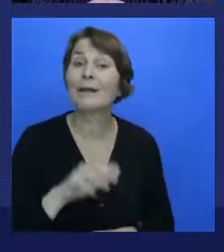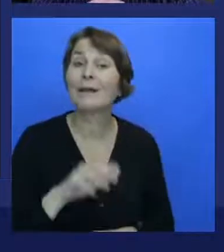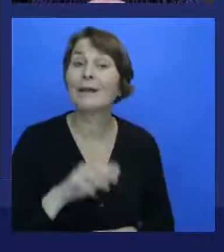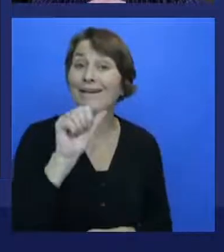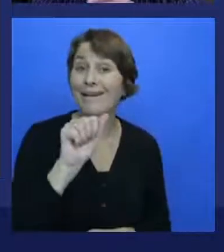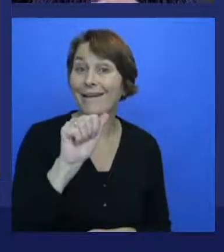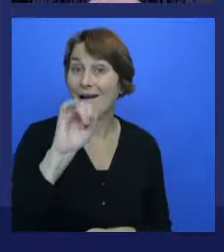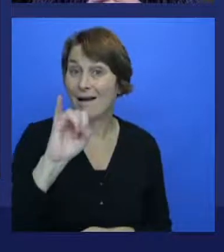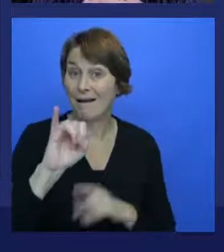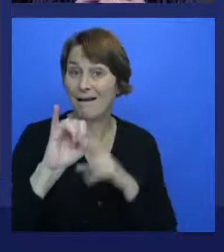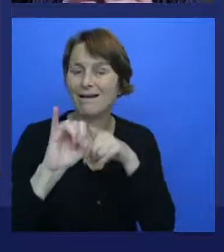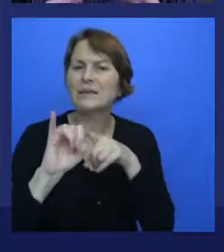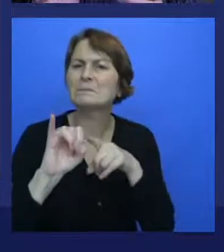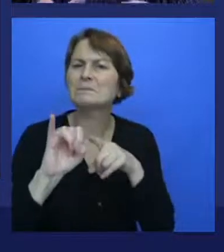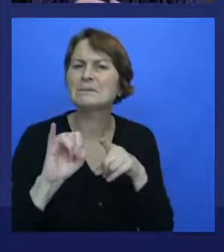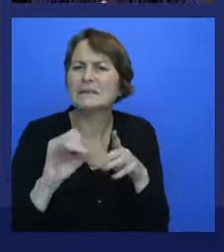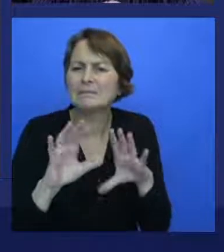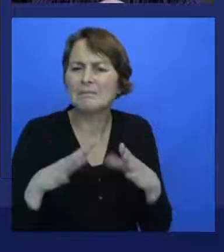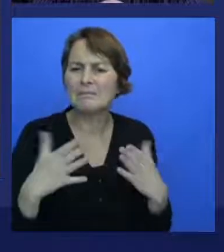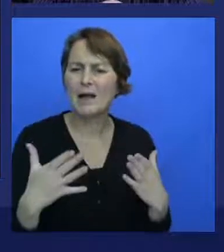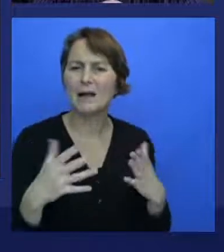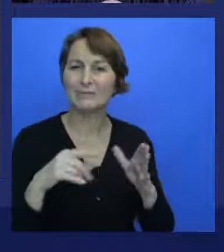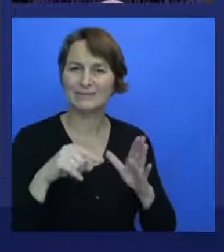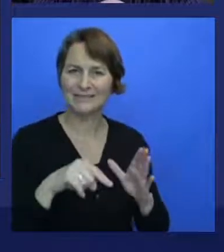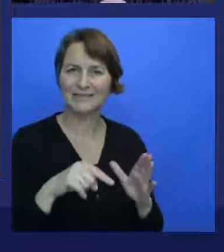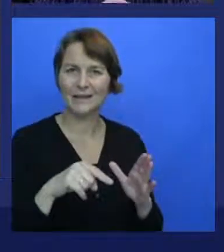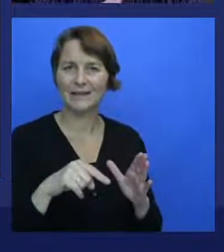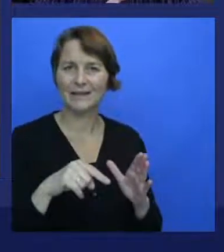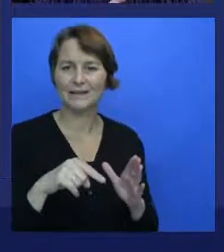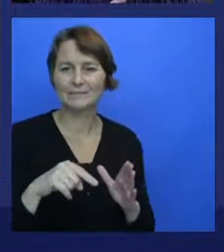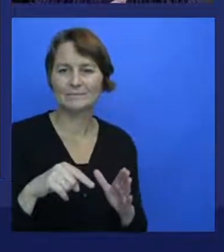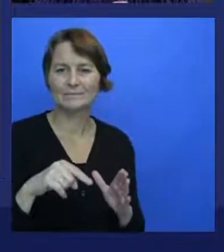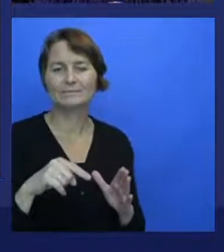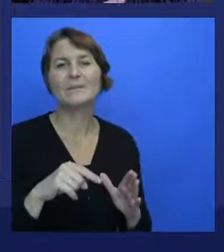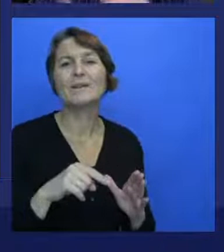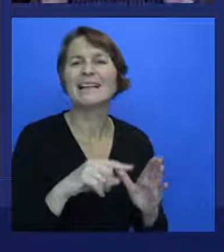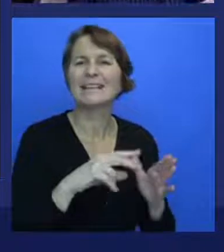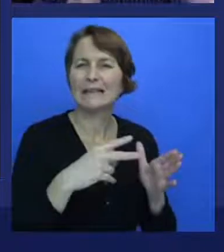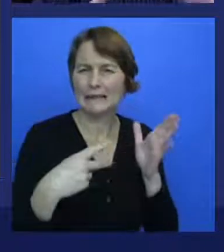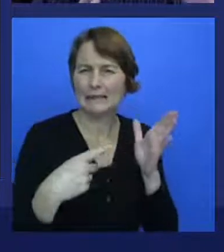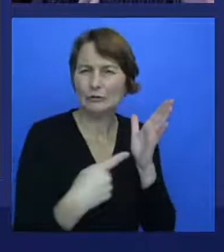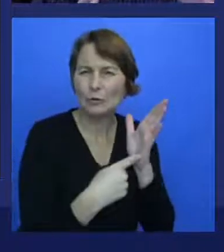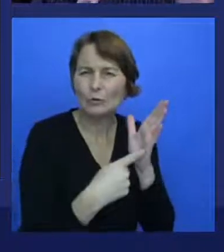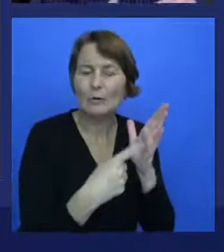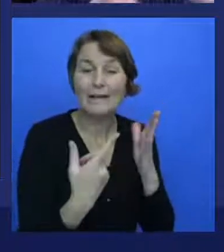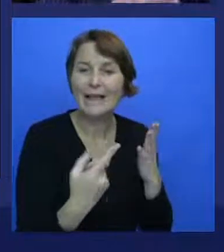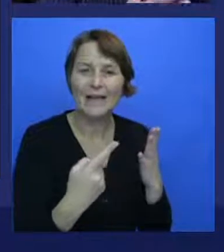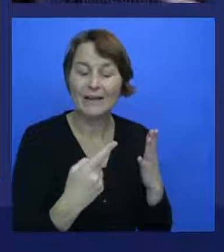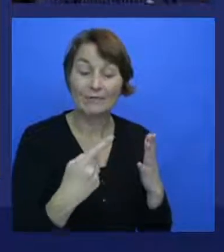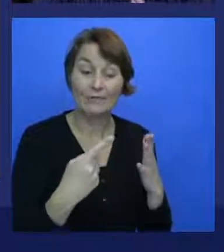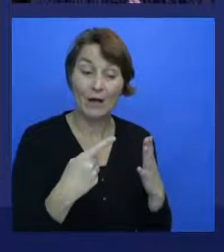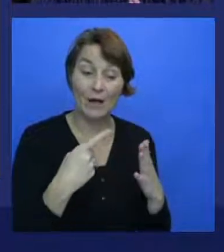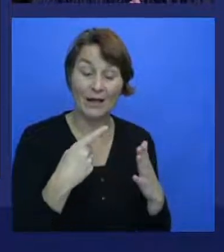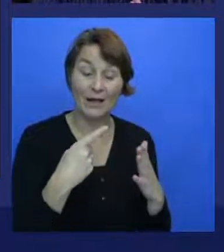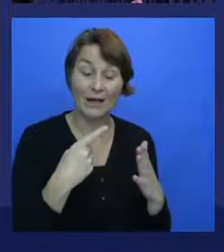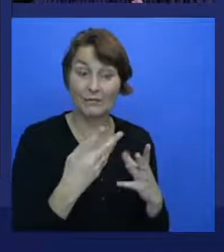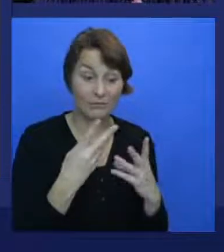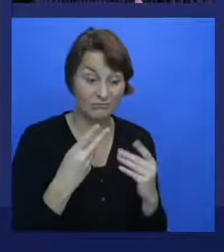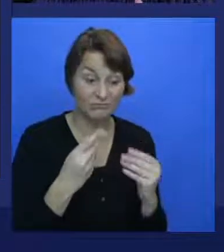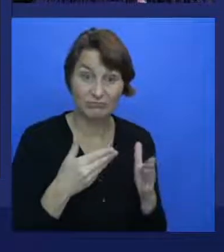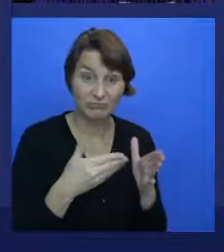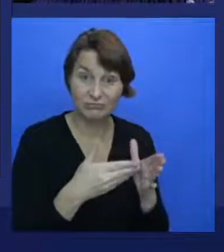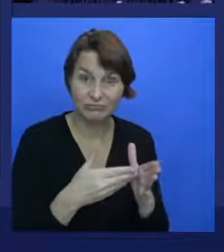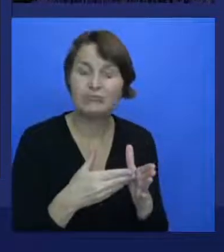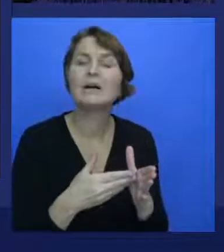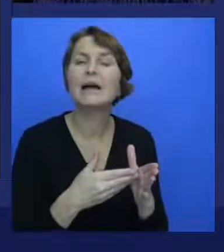when it is in its immature state, or rather when it doesn't work. The moment it does work, it gets a new name. So